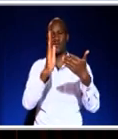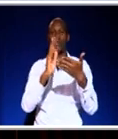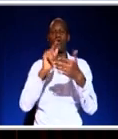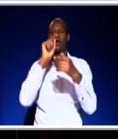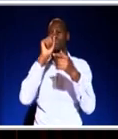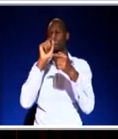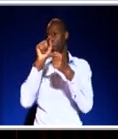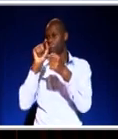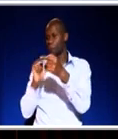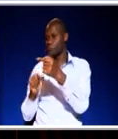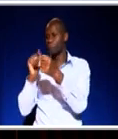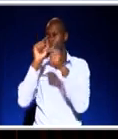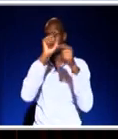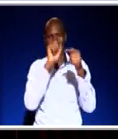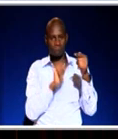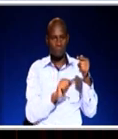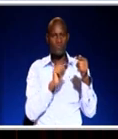sharing of Africa